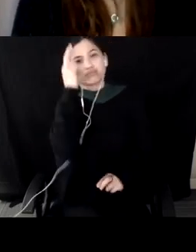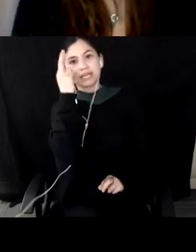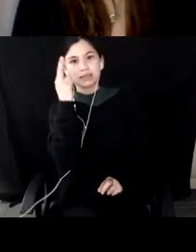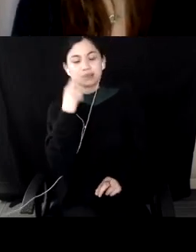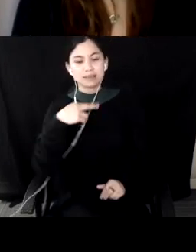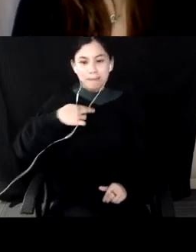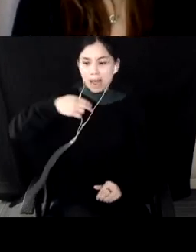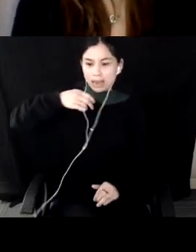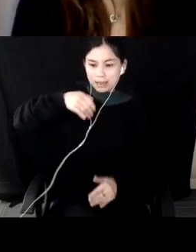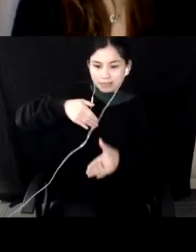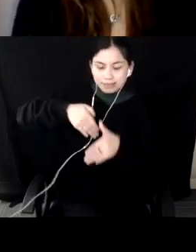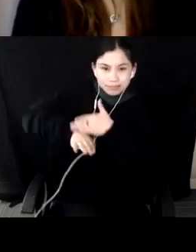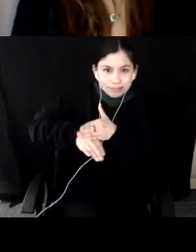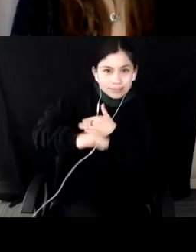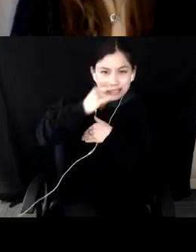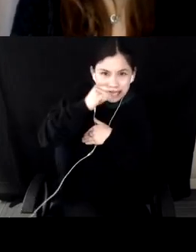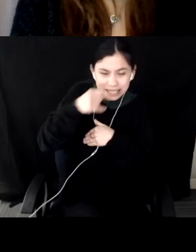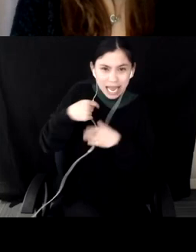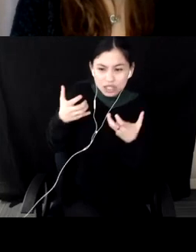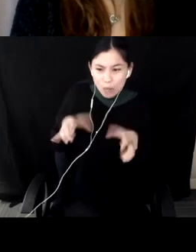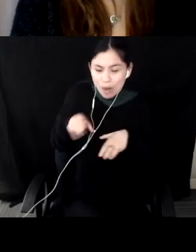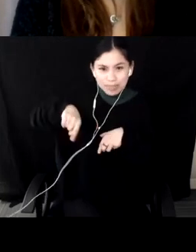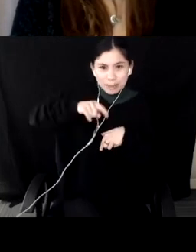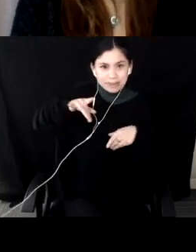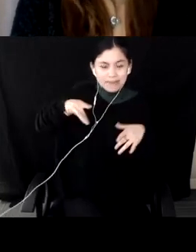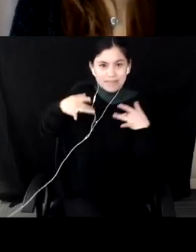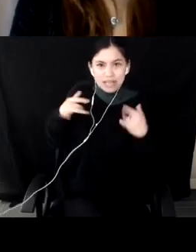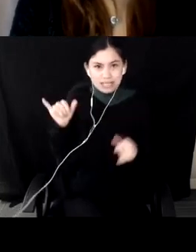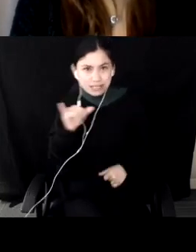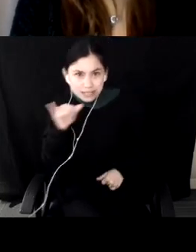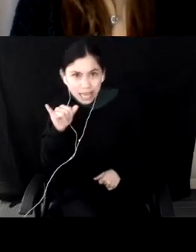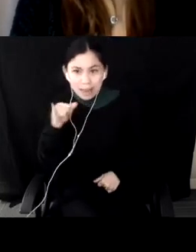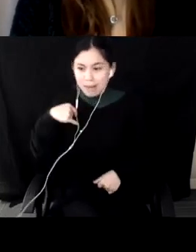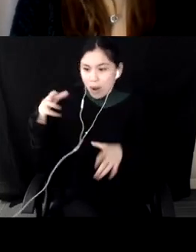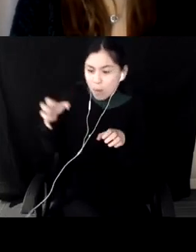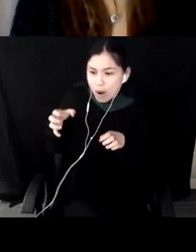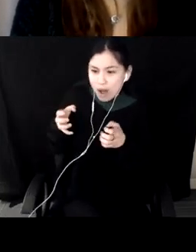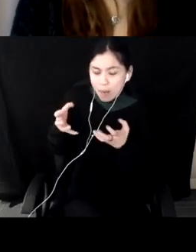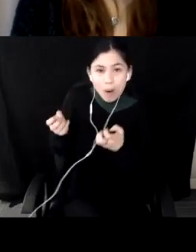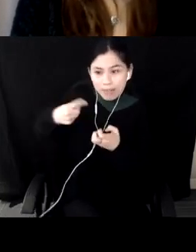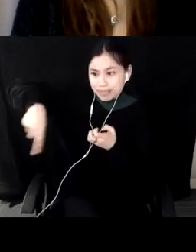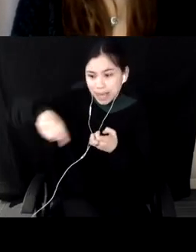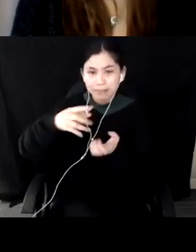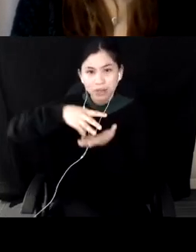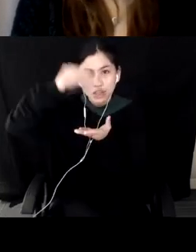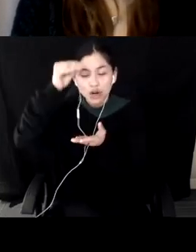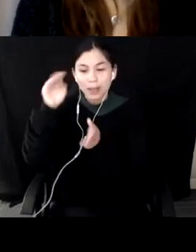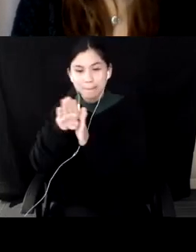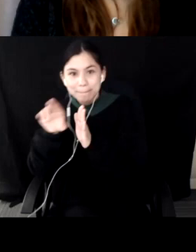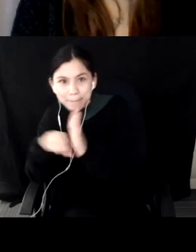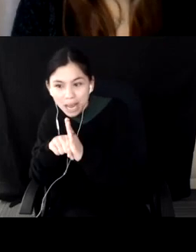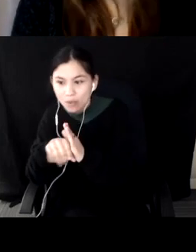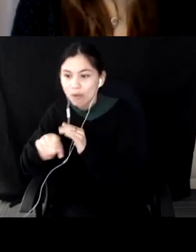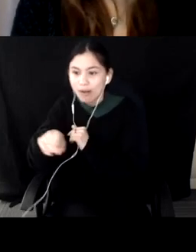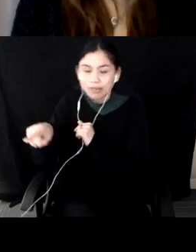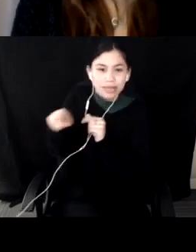to experience that with me. I want them to learn about their background and their culture, their languages,